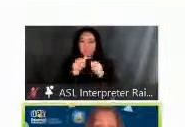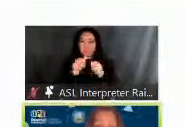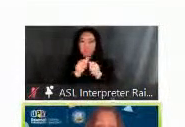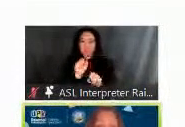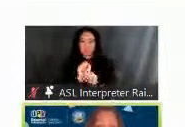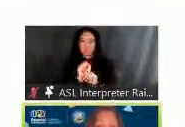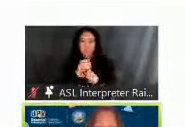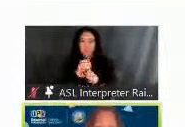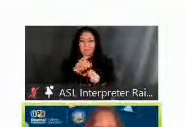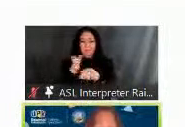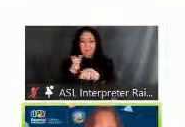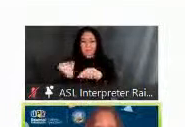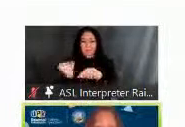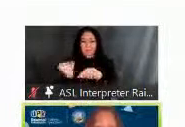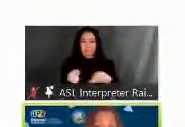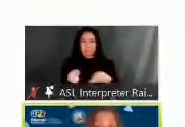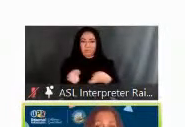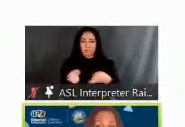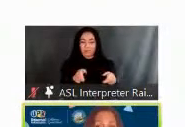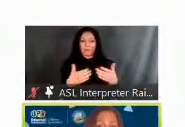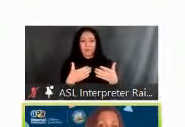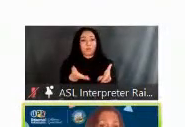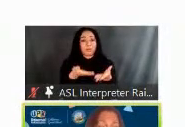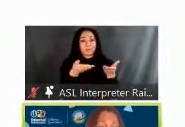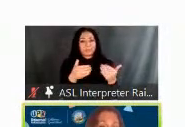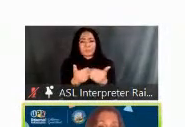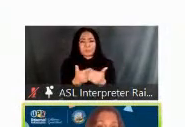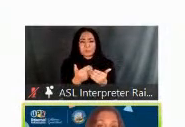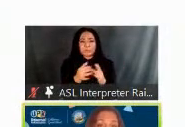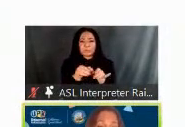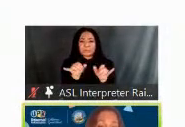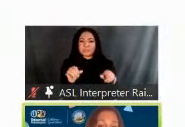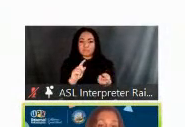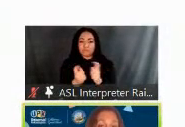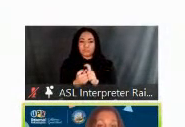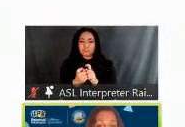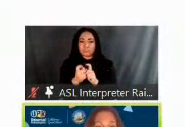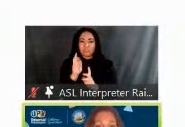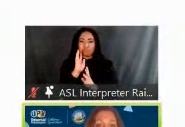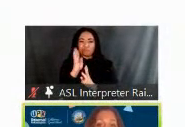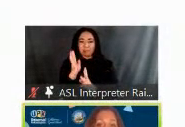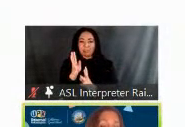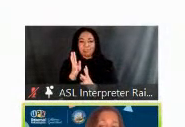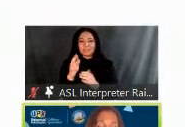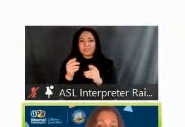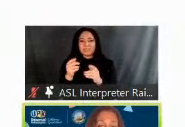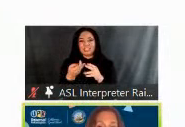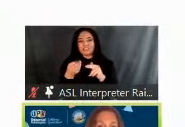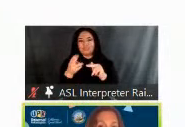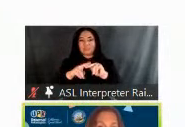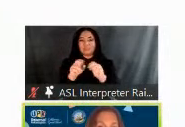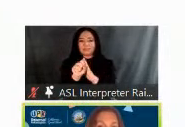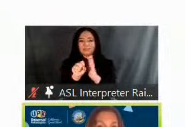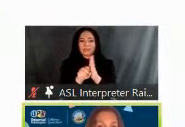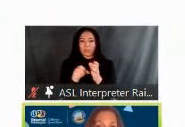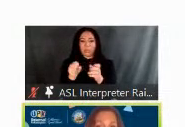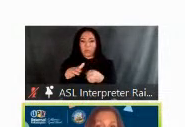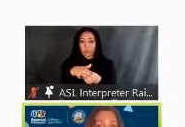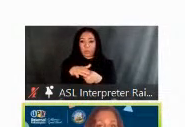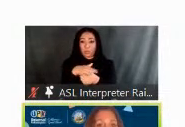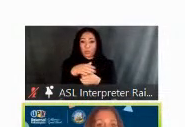without recommending new system changes that create increased state or local costs to offer pre-K across the mixed delivery